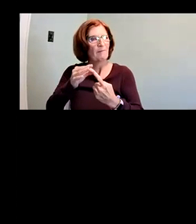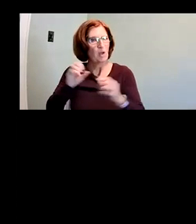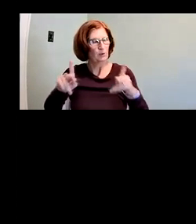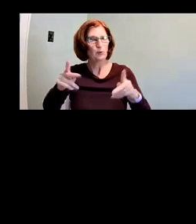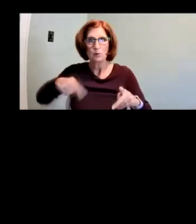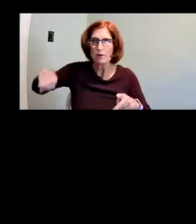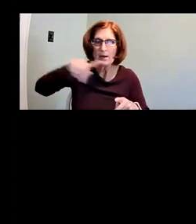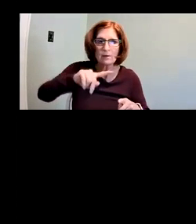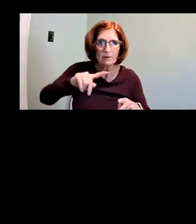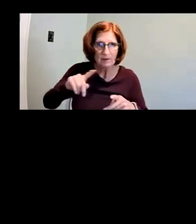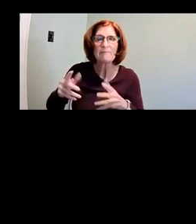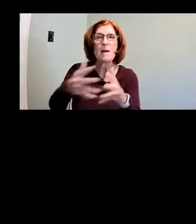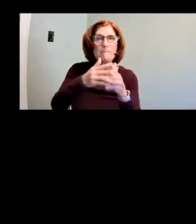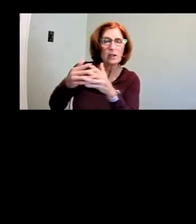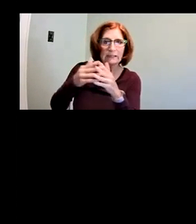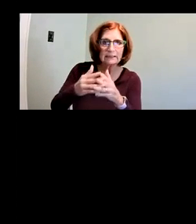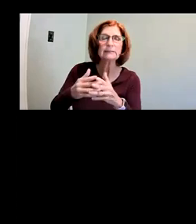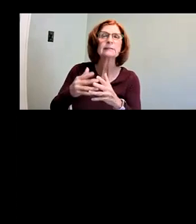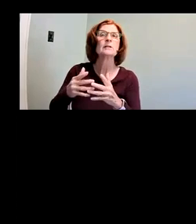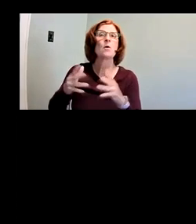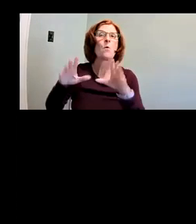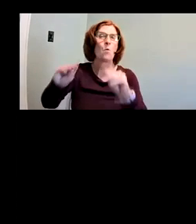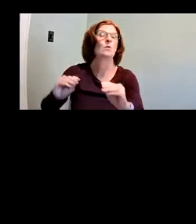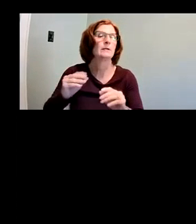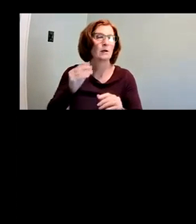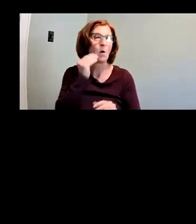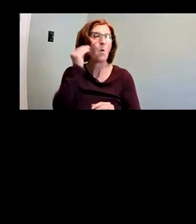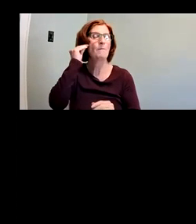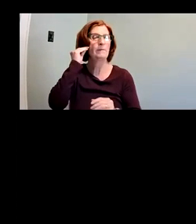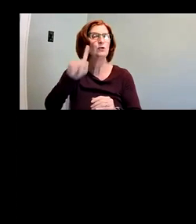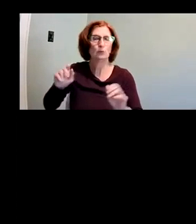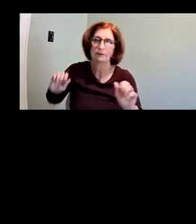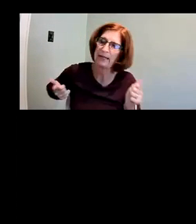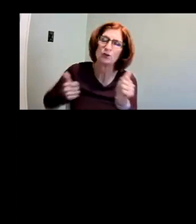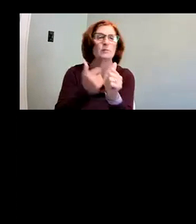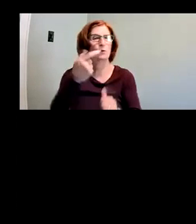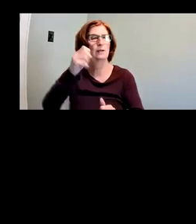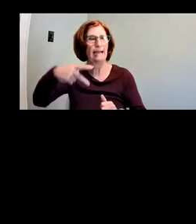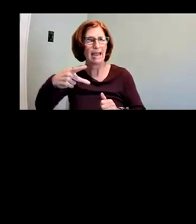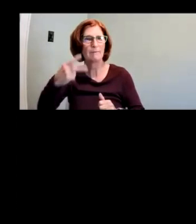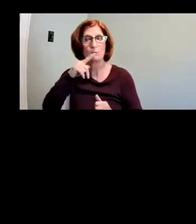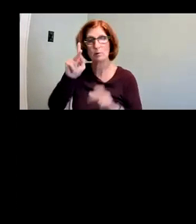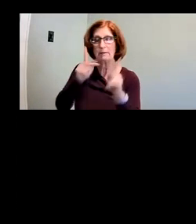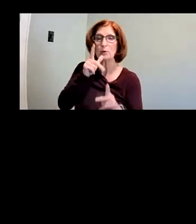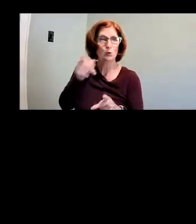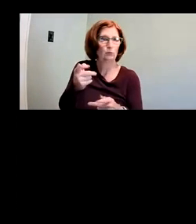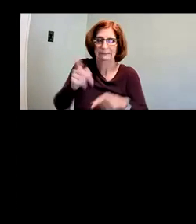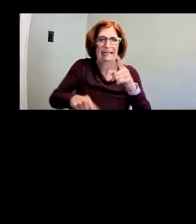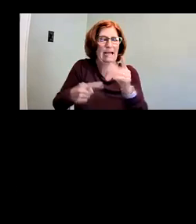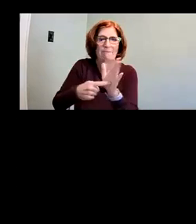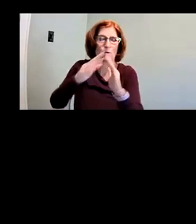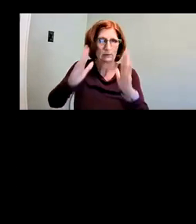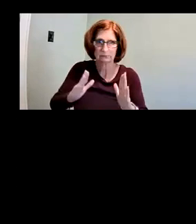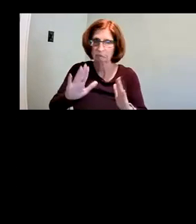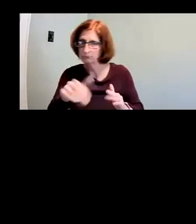the American Recovery Plan to begin to close the 20,000 unit gap in affordable housing for those at the lowest incomes. And we hope that you